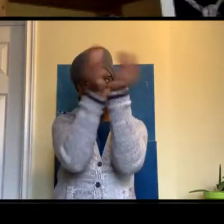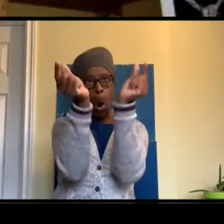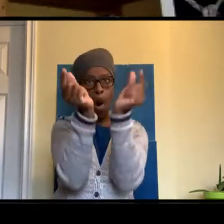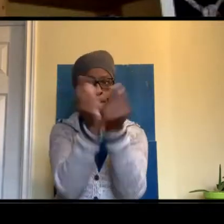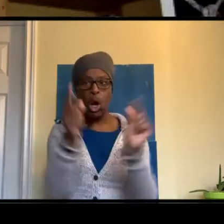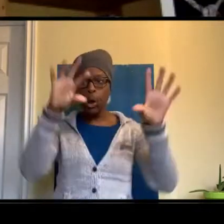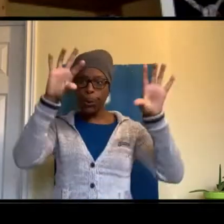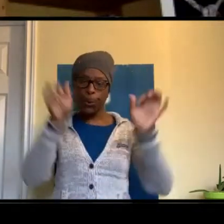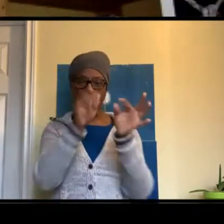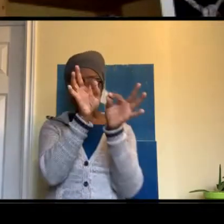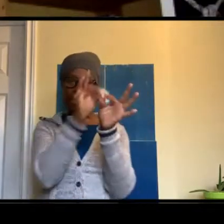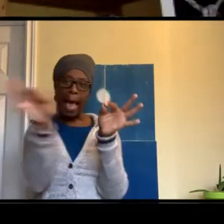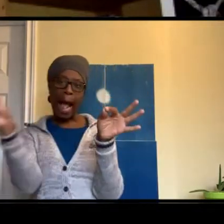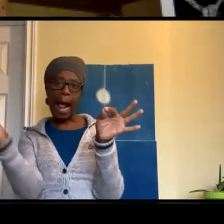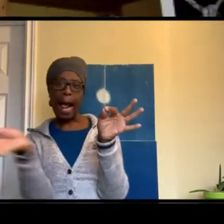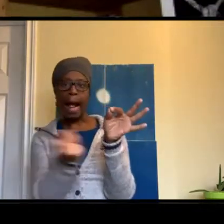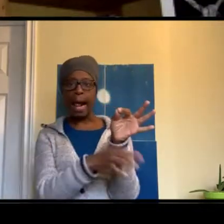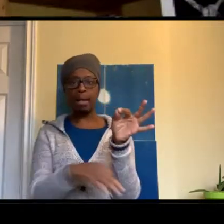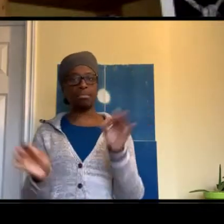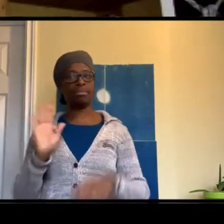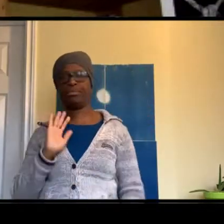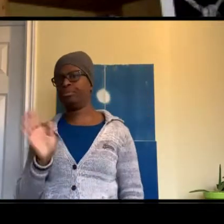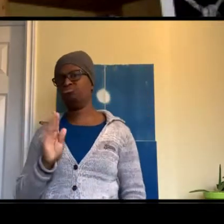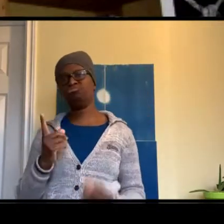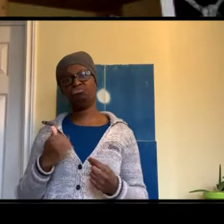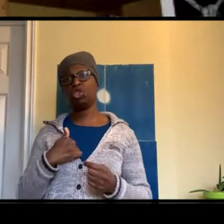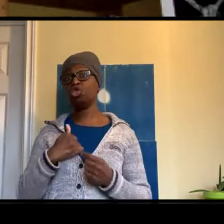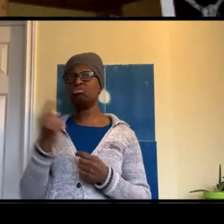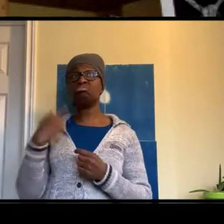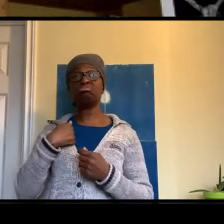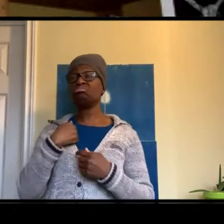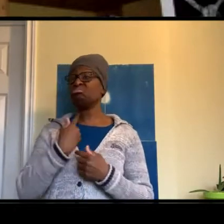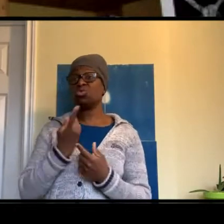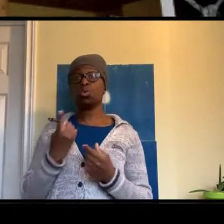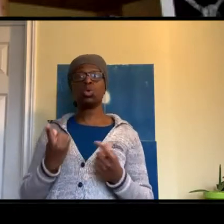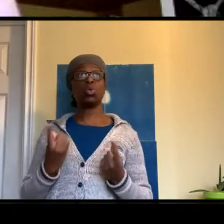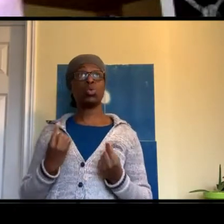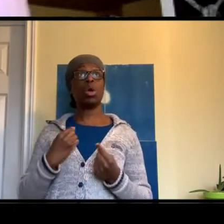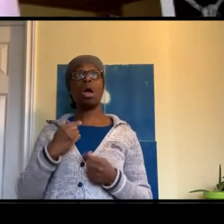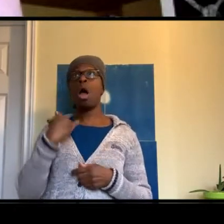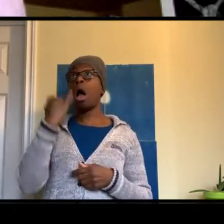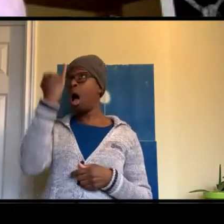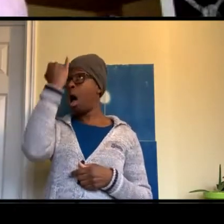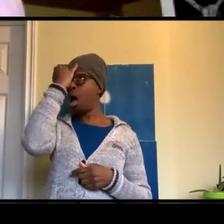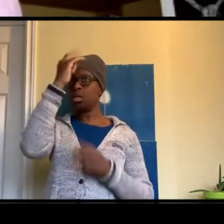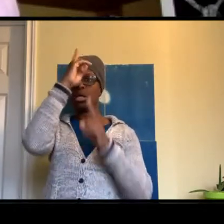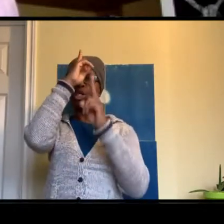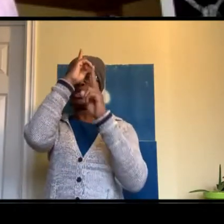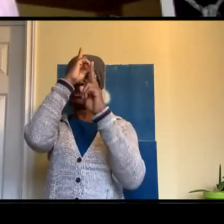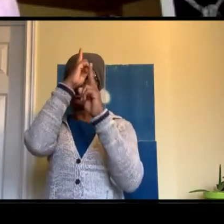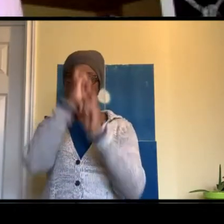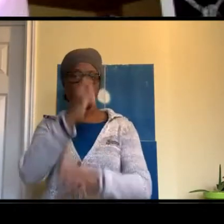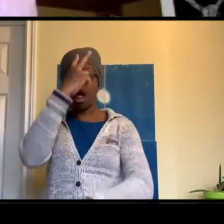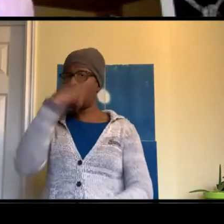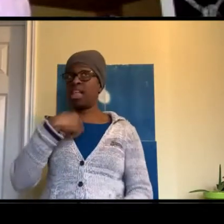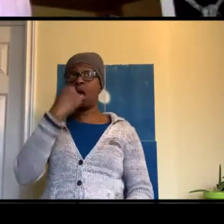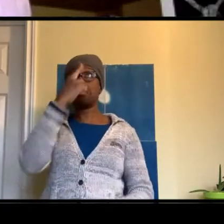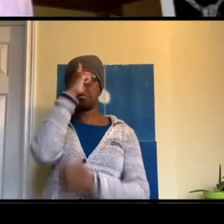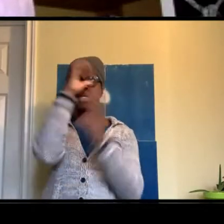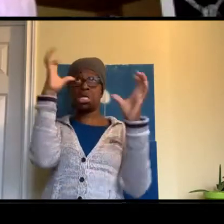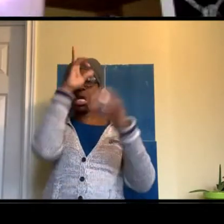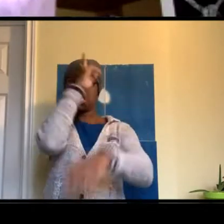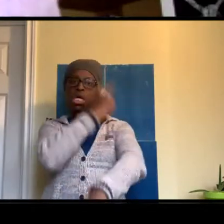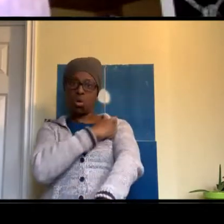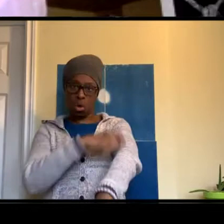free writing means is to literally just put your thoughts down on the page as they come into your brain. So we're not worrying